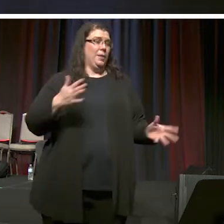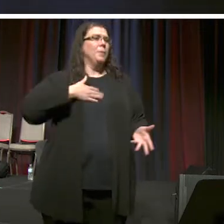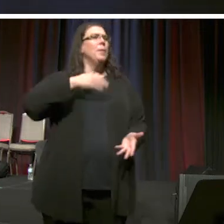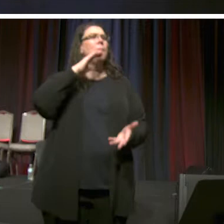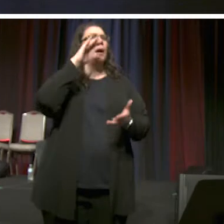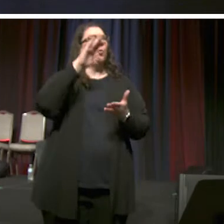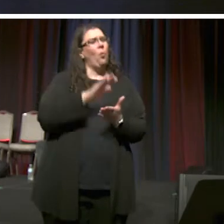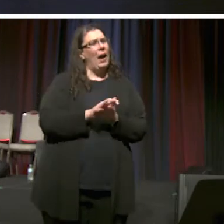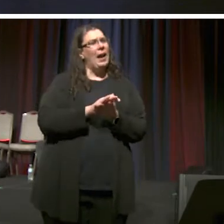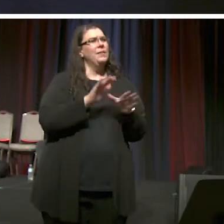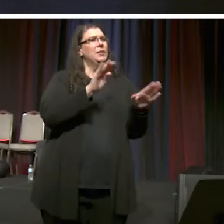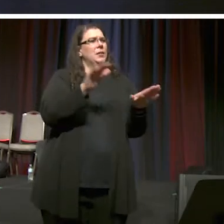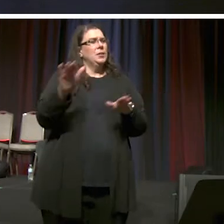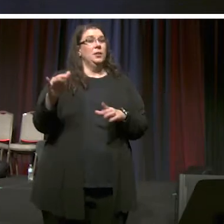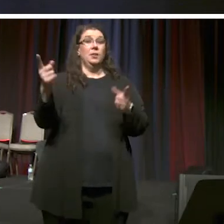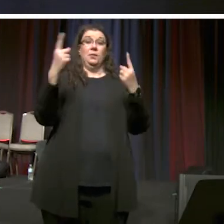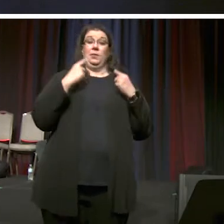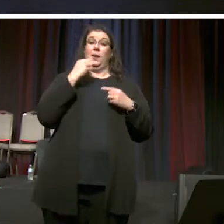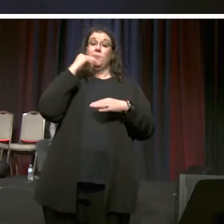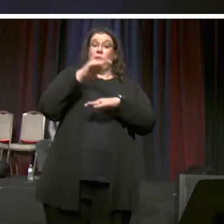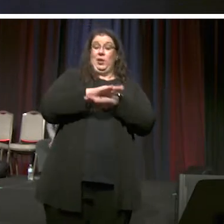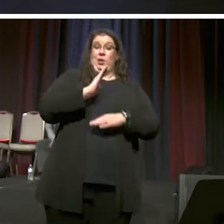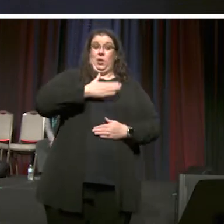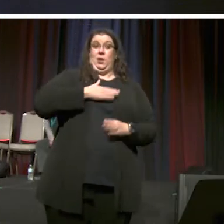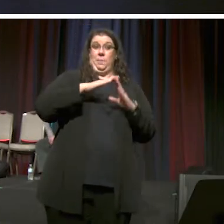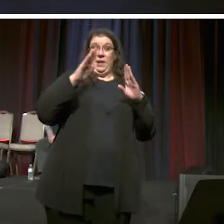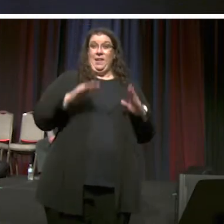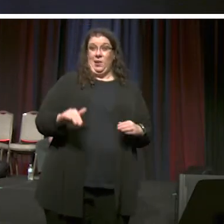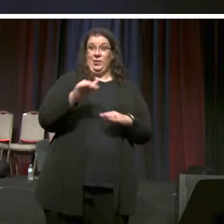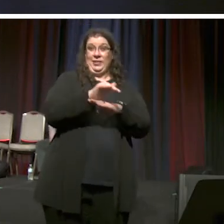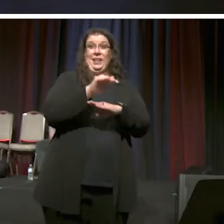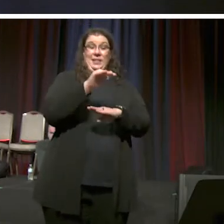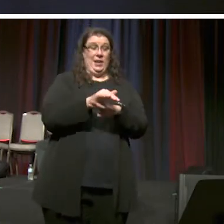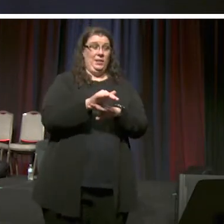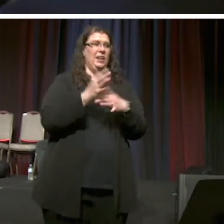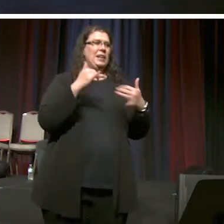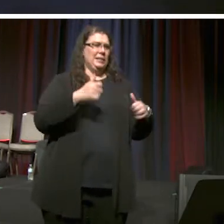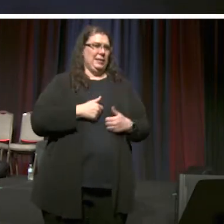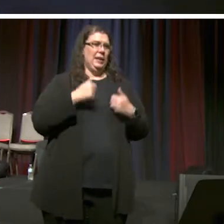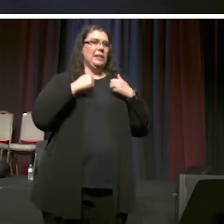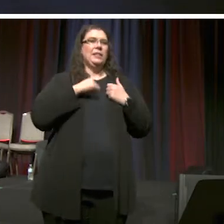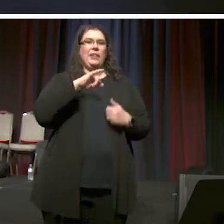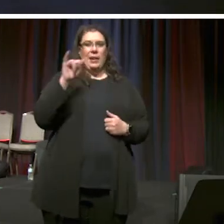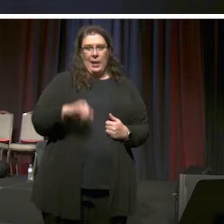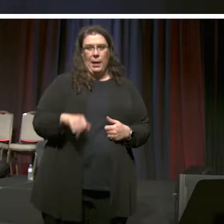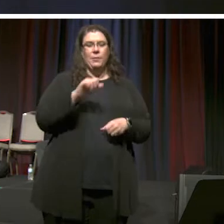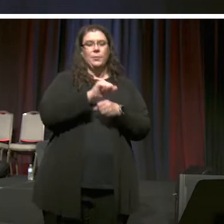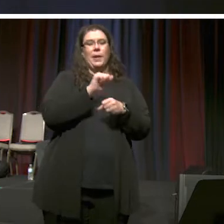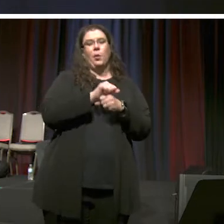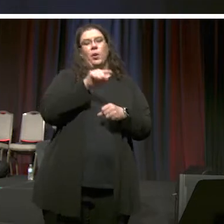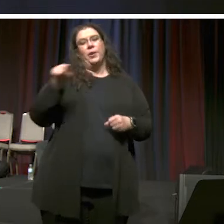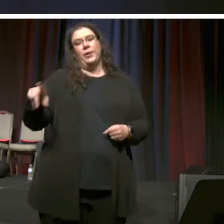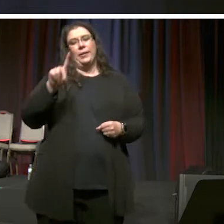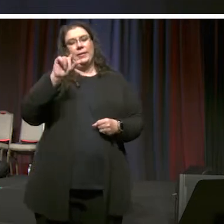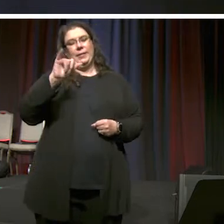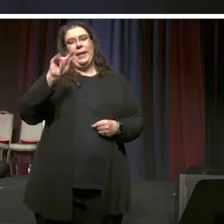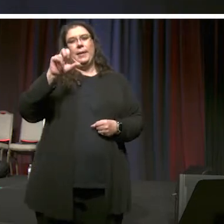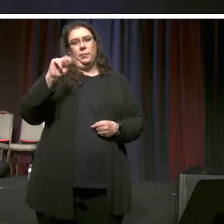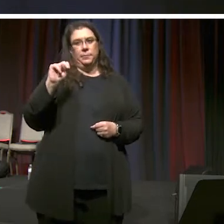invited us all to come to dinner at our house that night. I still live in Indianapolis, but work in Dayton.